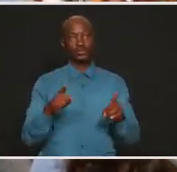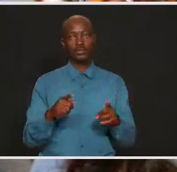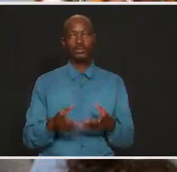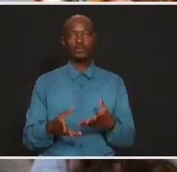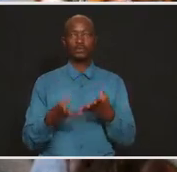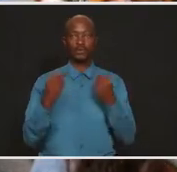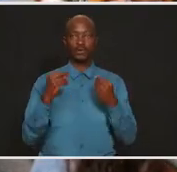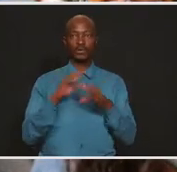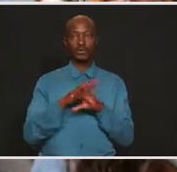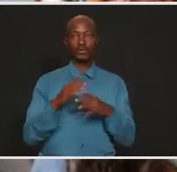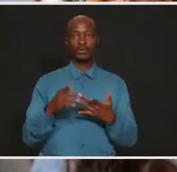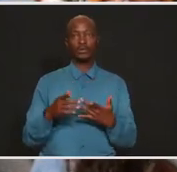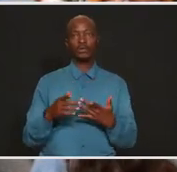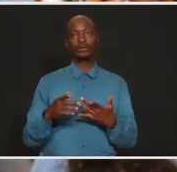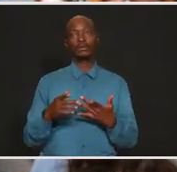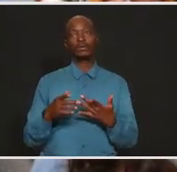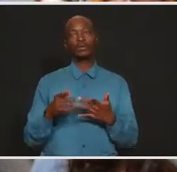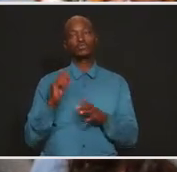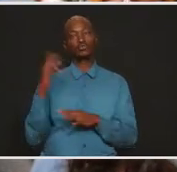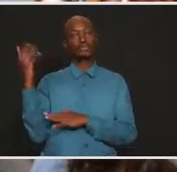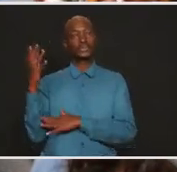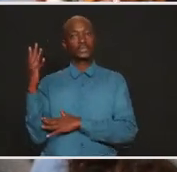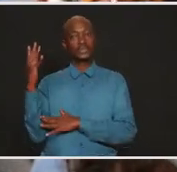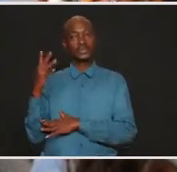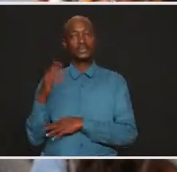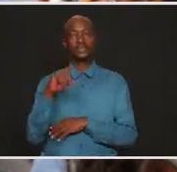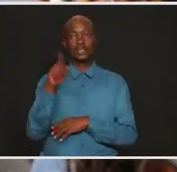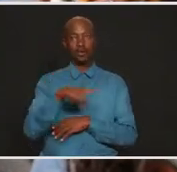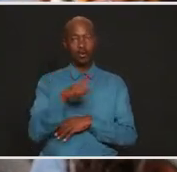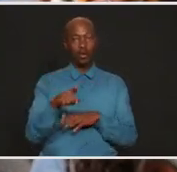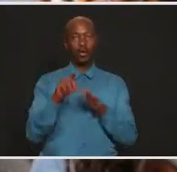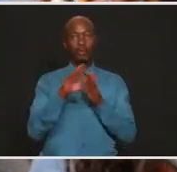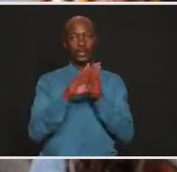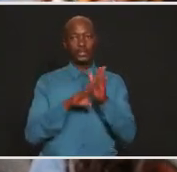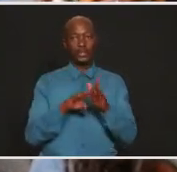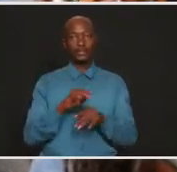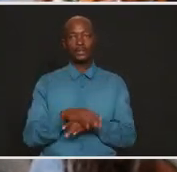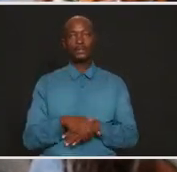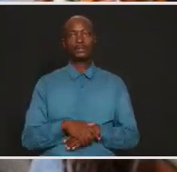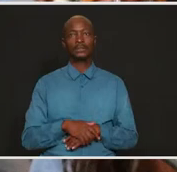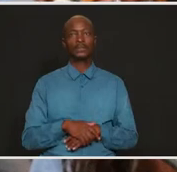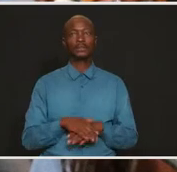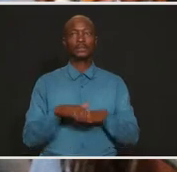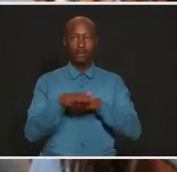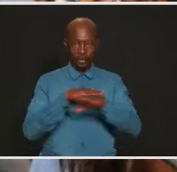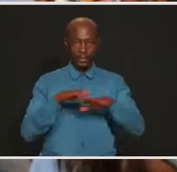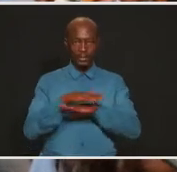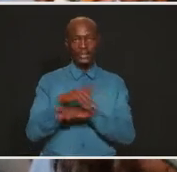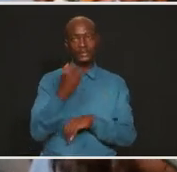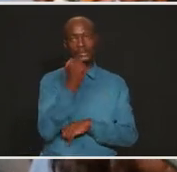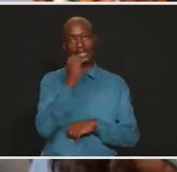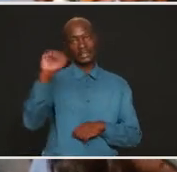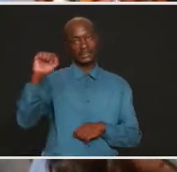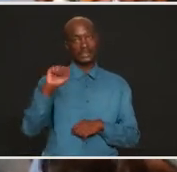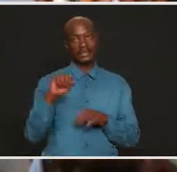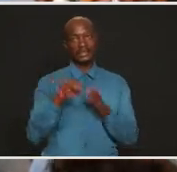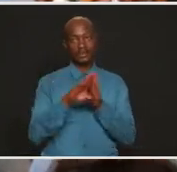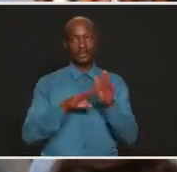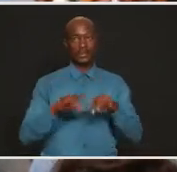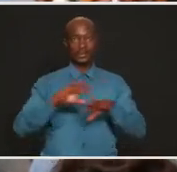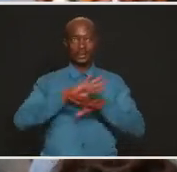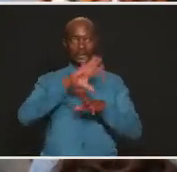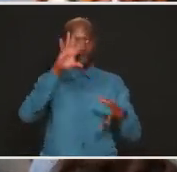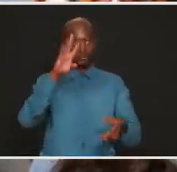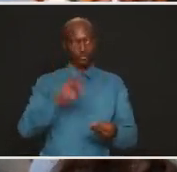getting people to kill you to to actually present a wrong bill on that basis I reject the bill in its